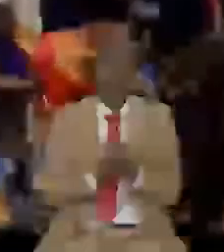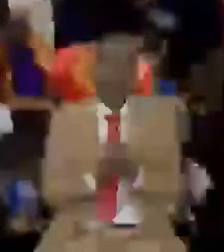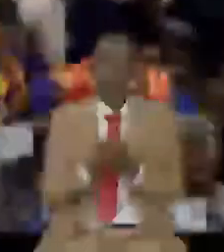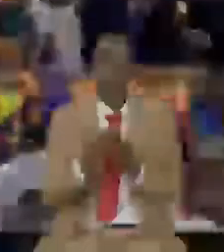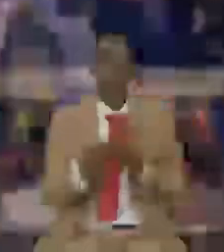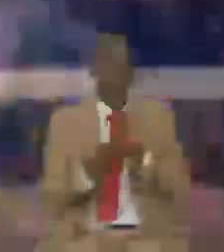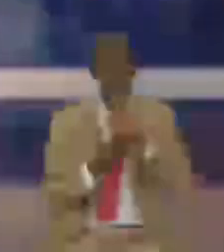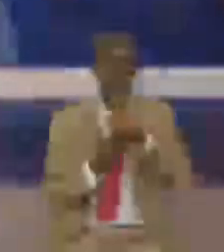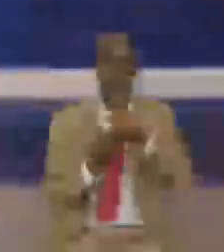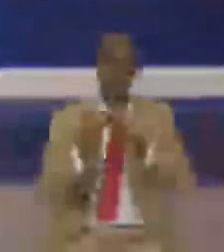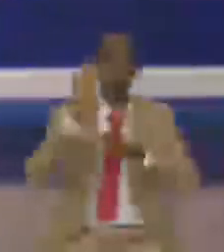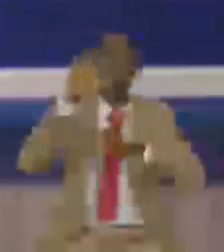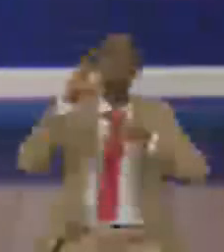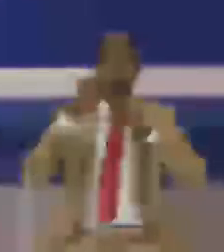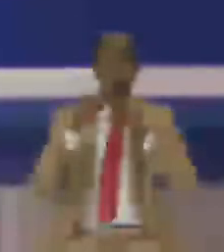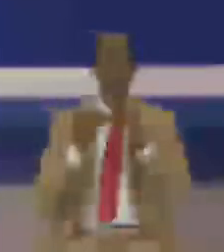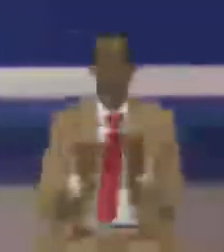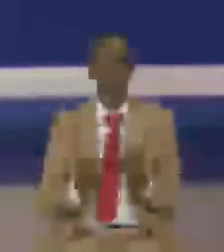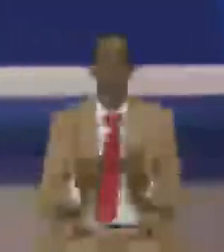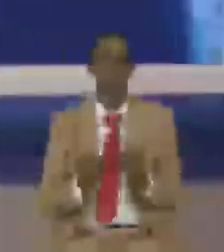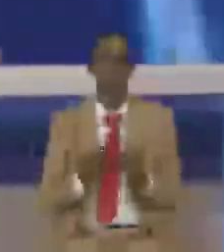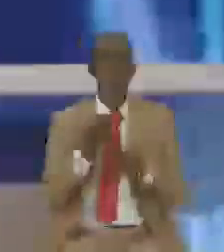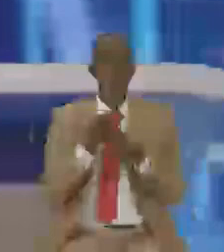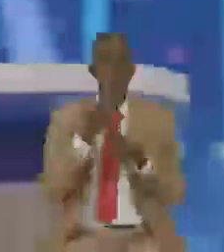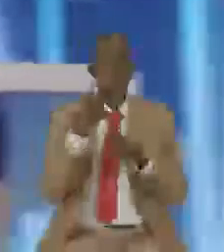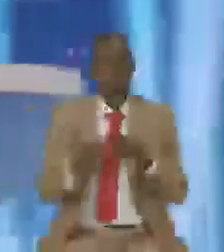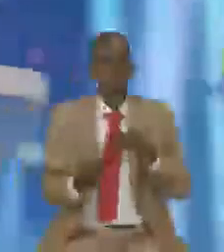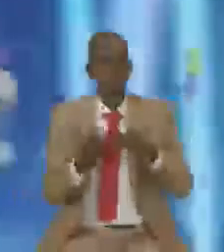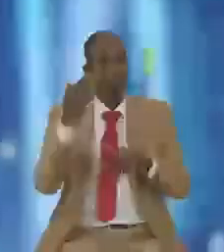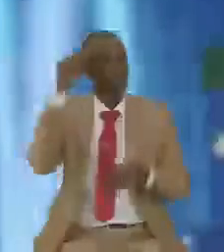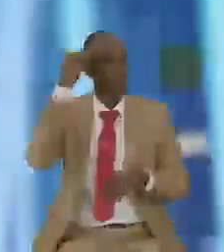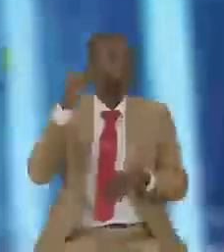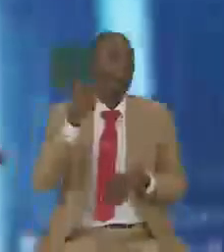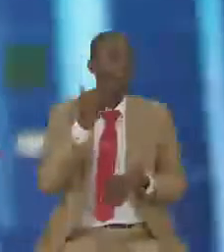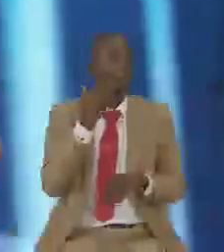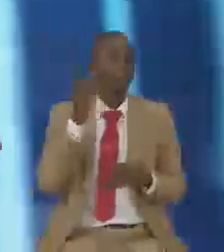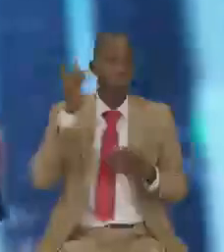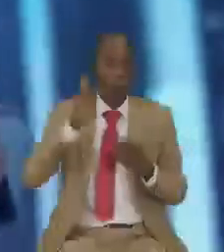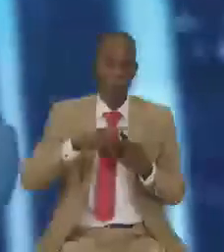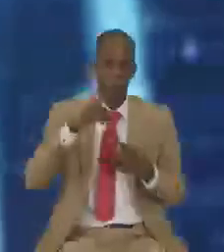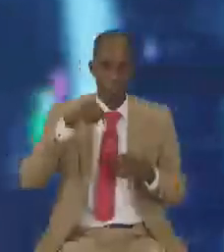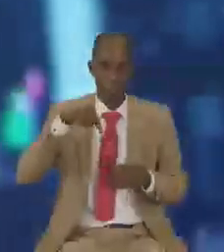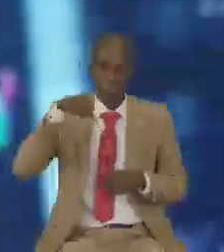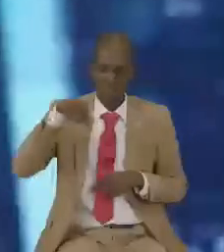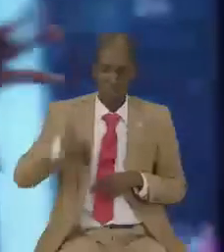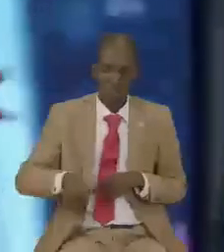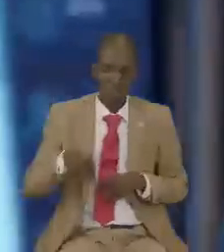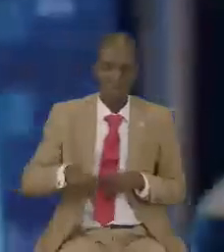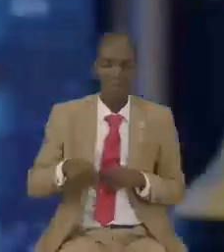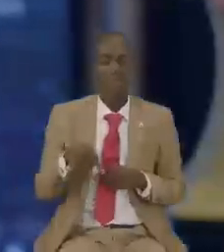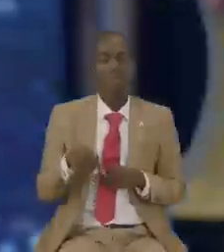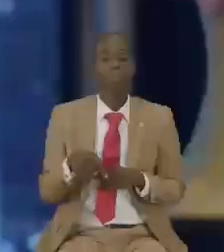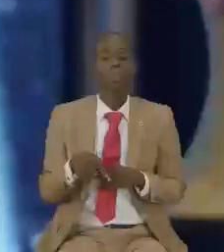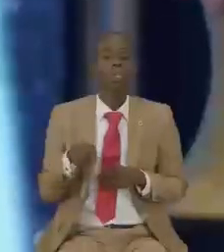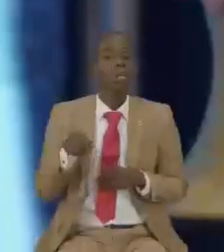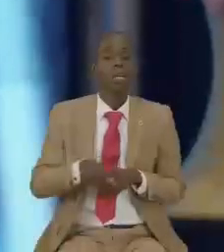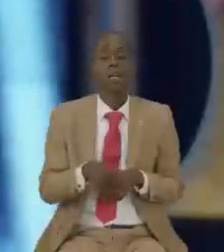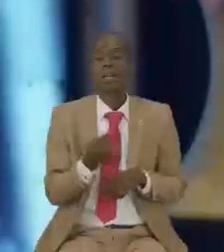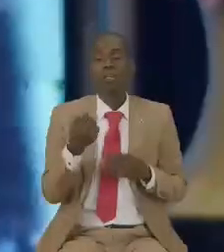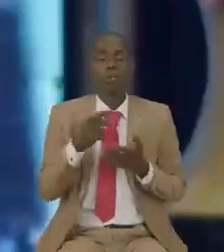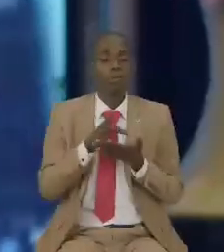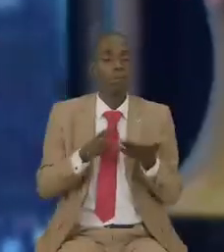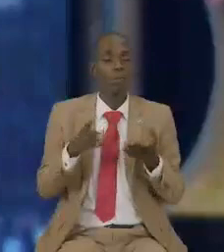Manifest your power from the top of the head to the tip of the toe. Any part of the